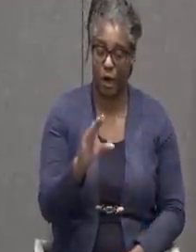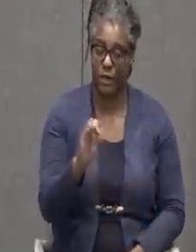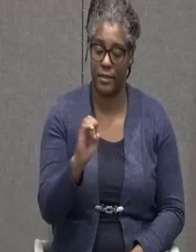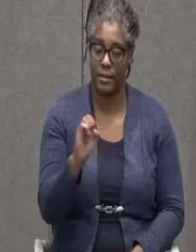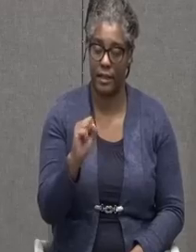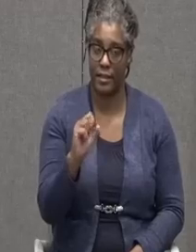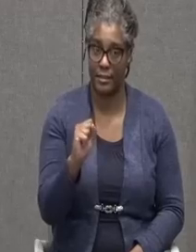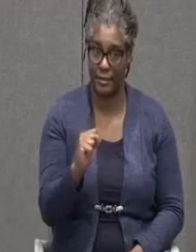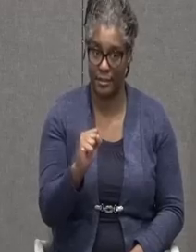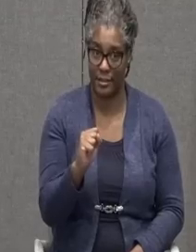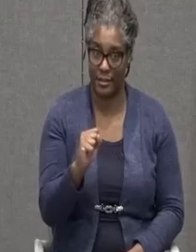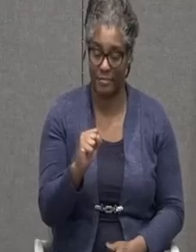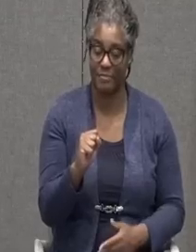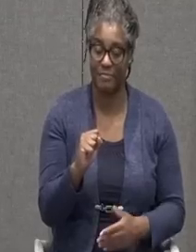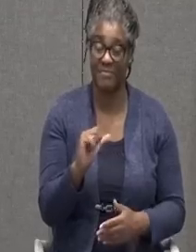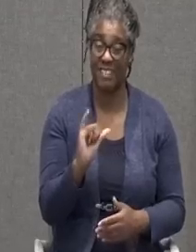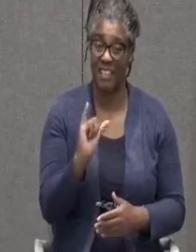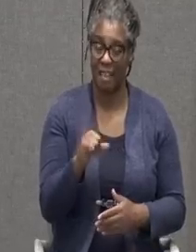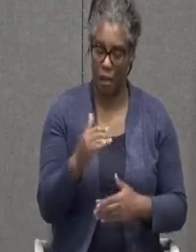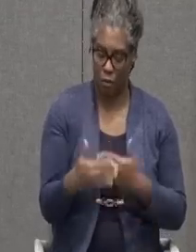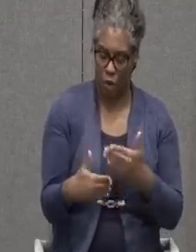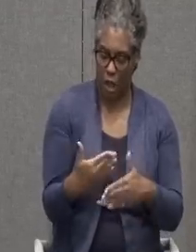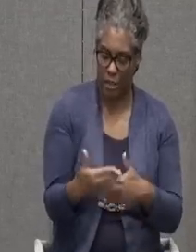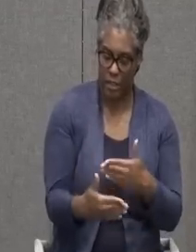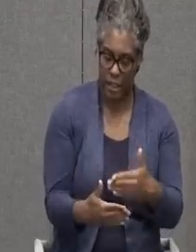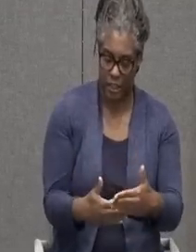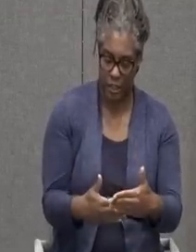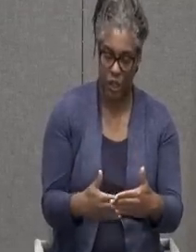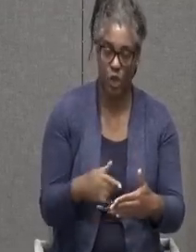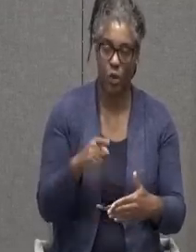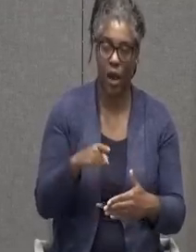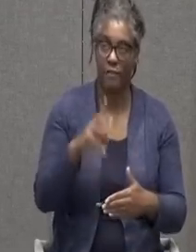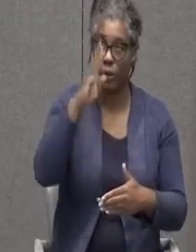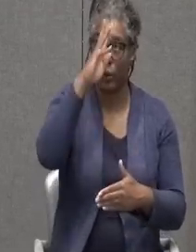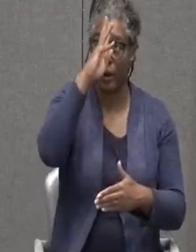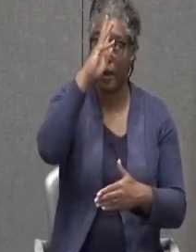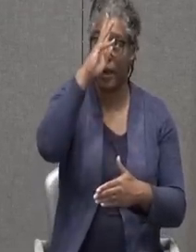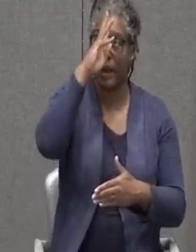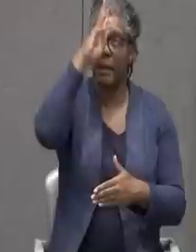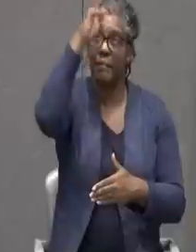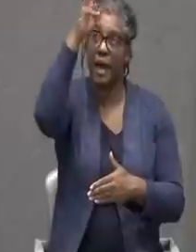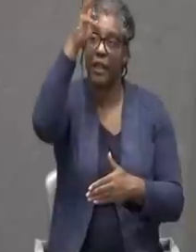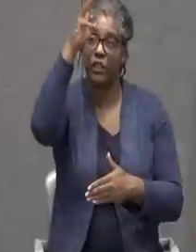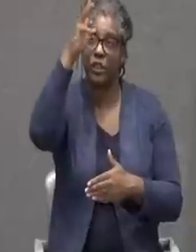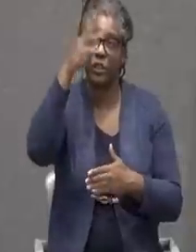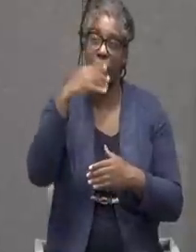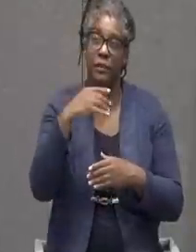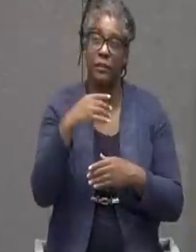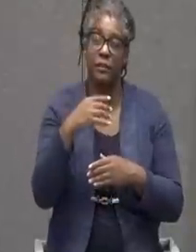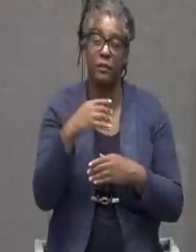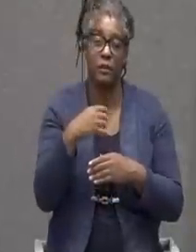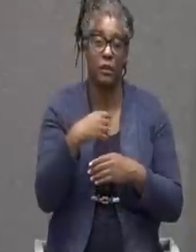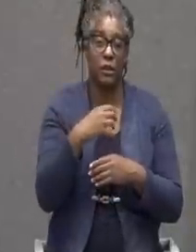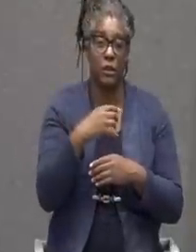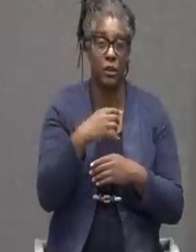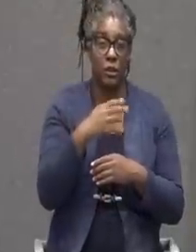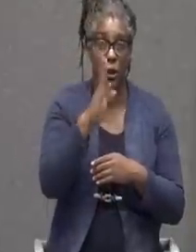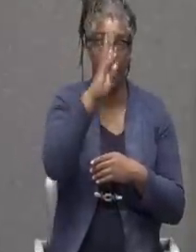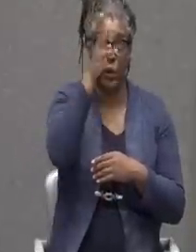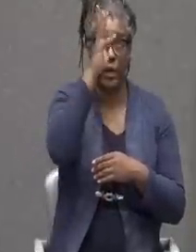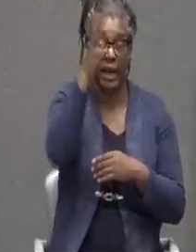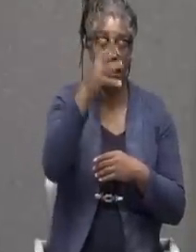have to imagine, create, plan. What I'm doing right now is I know what a Ferris wheel looks